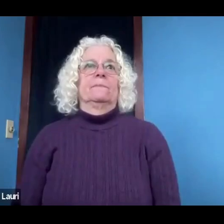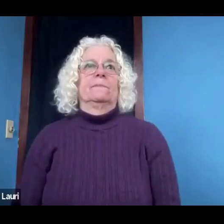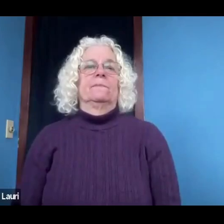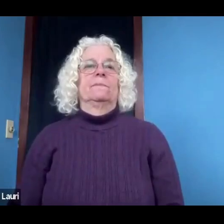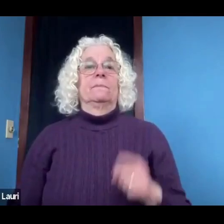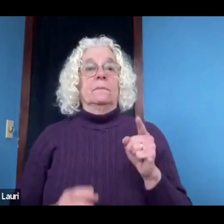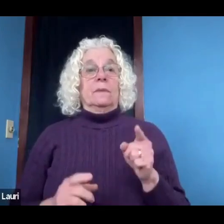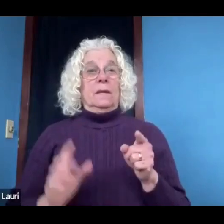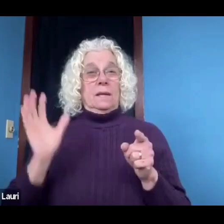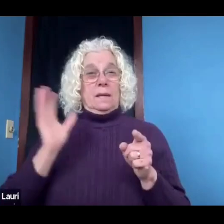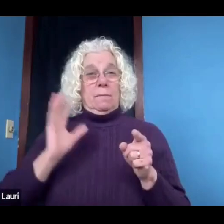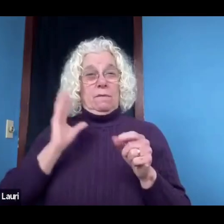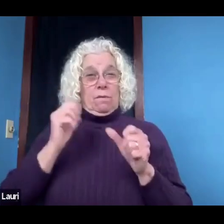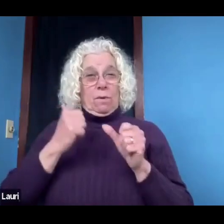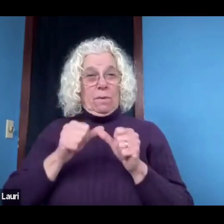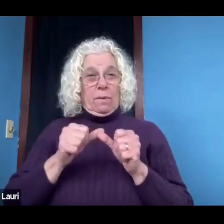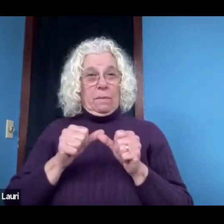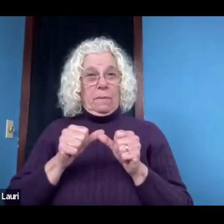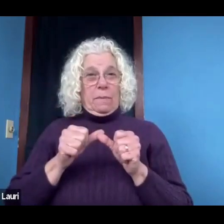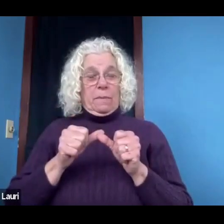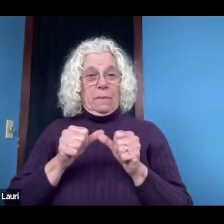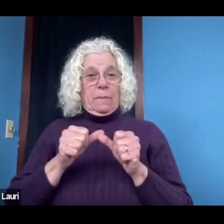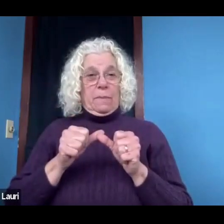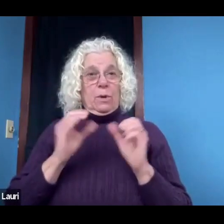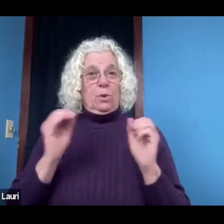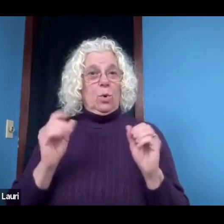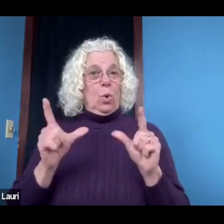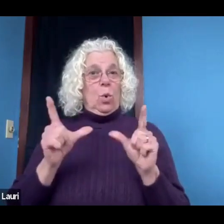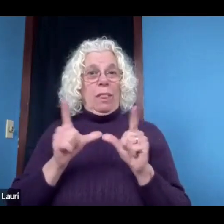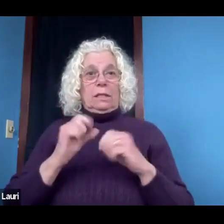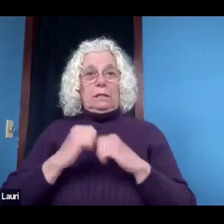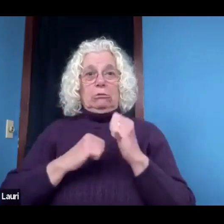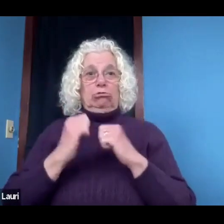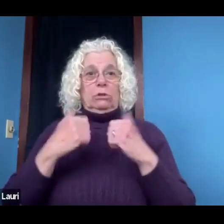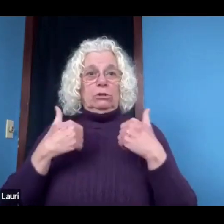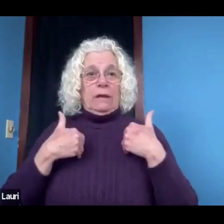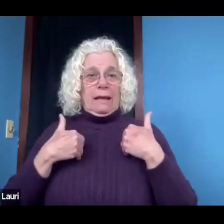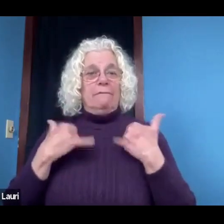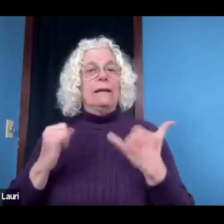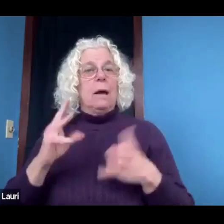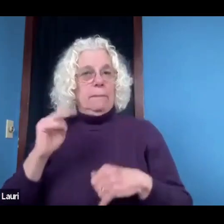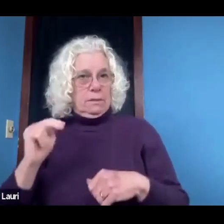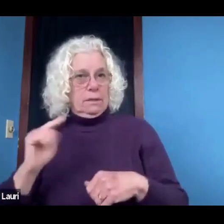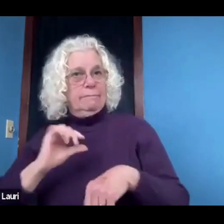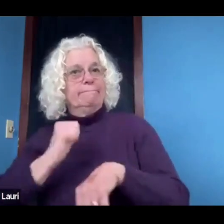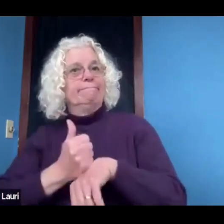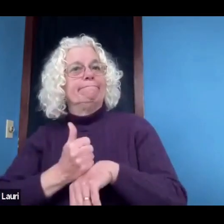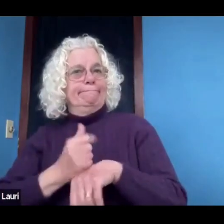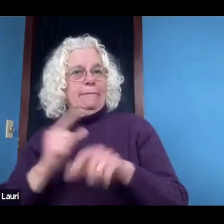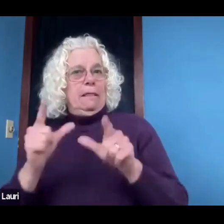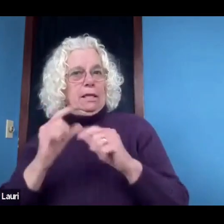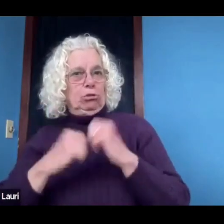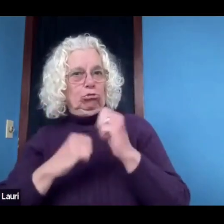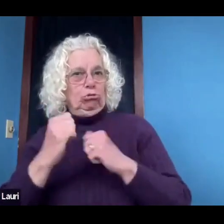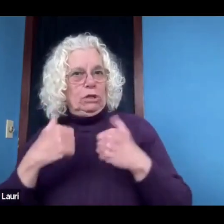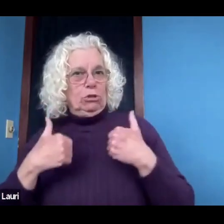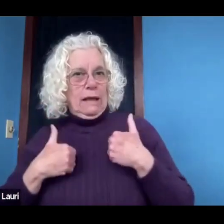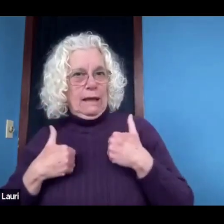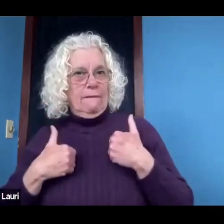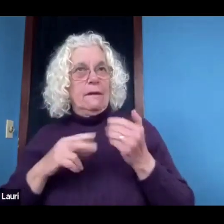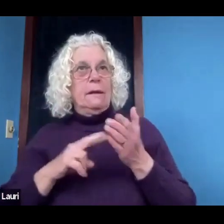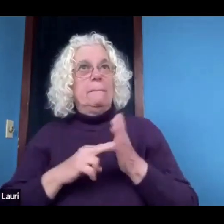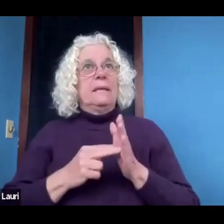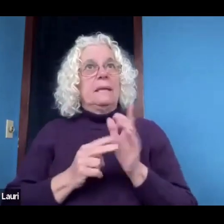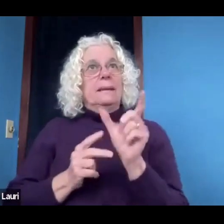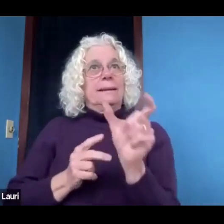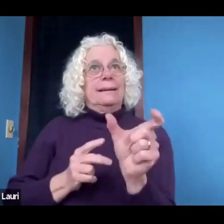So in the past, we did not have a licensure structure. We do now in the last few years in Minnesota have a licensure structure. They can be licensed either